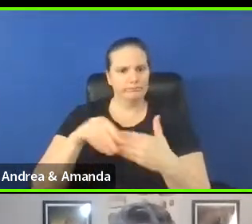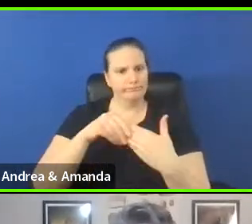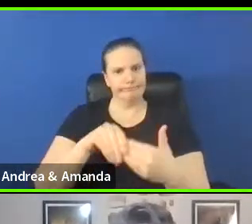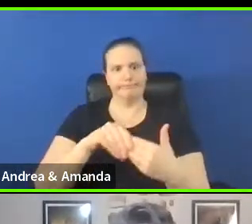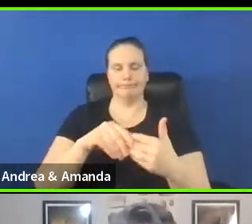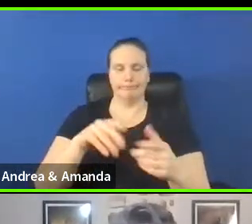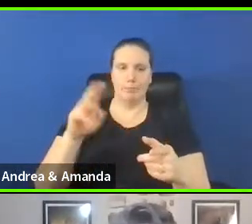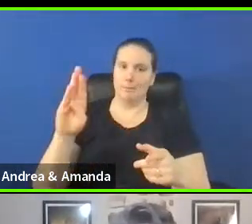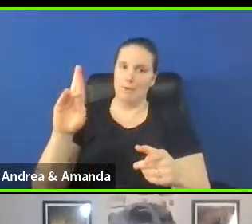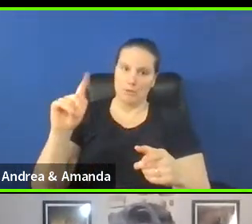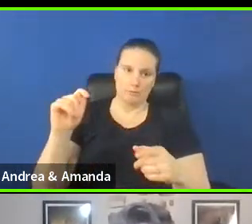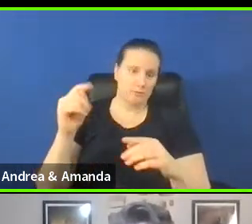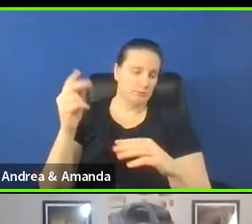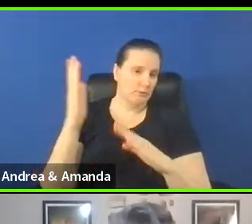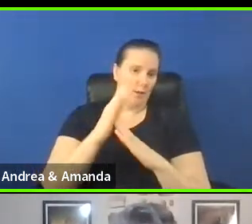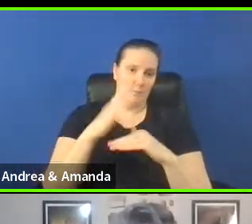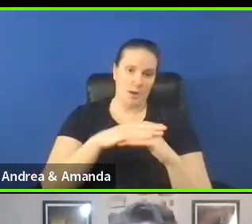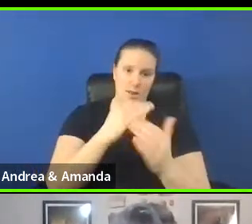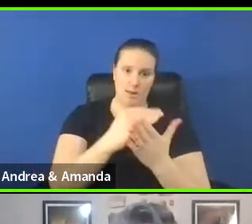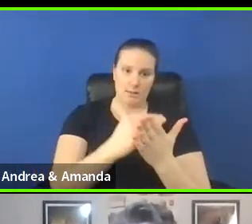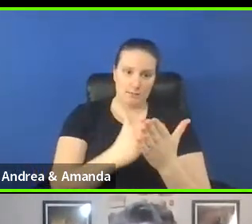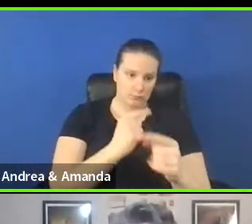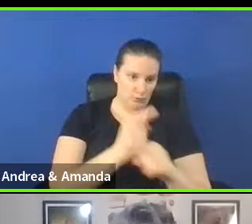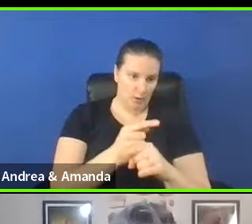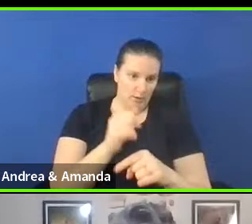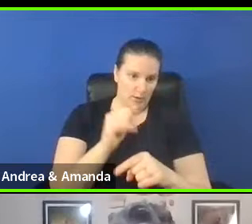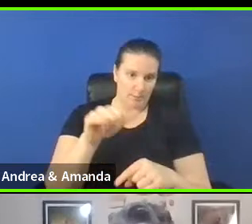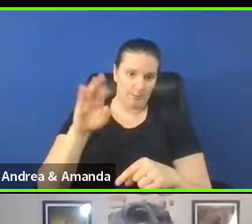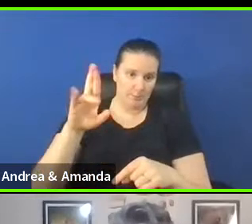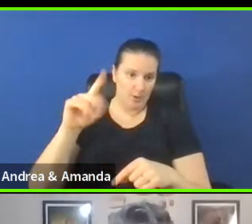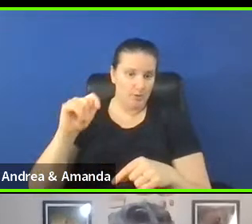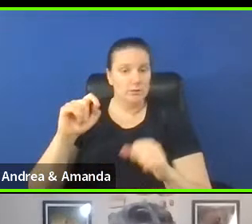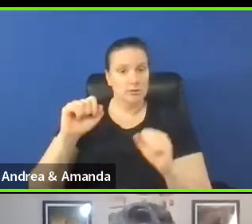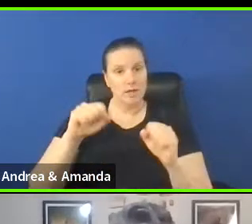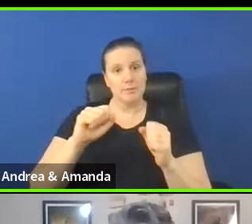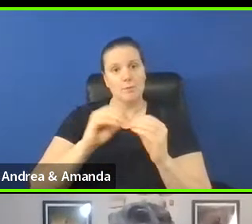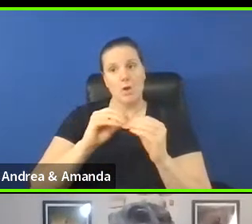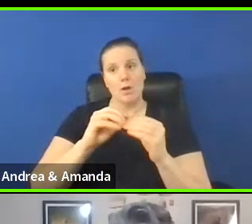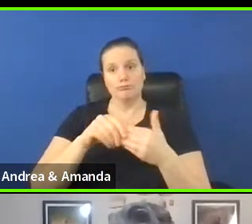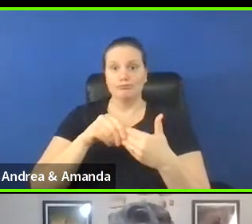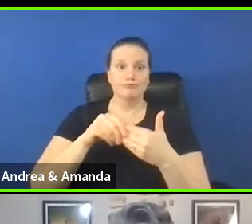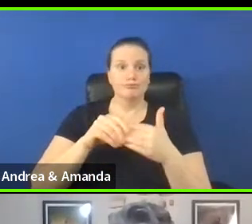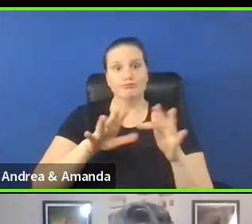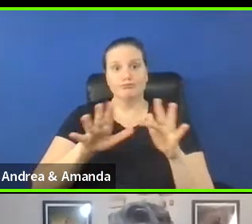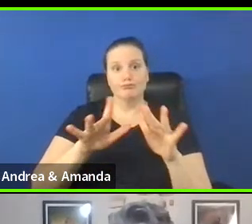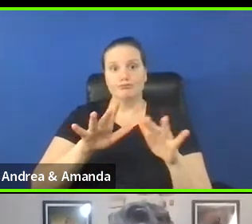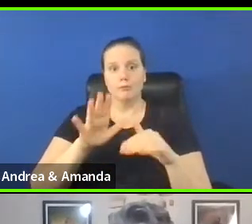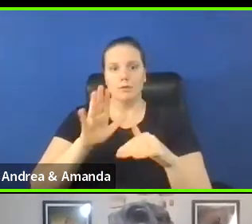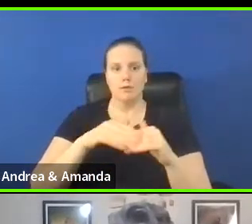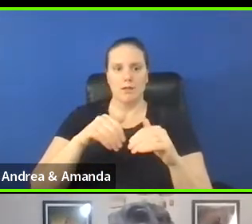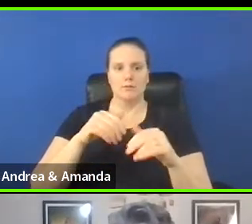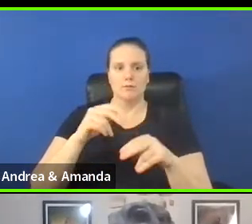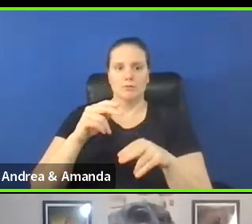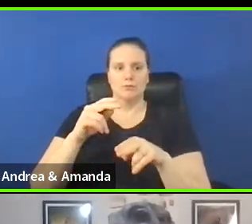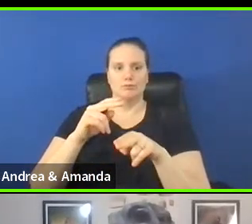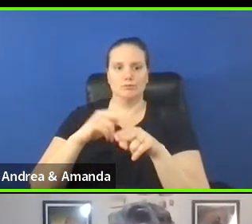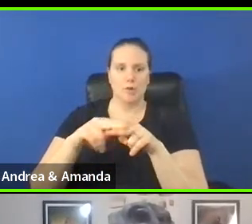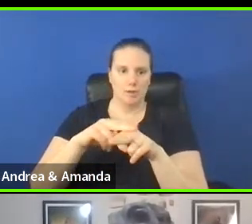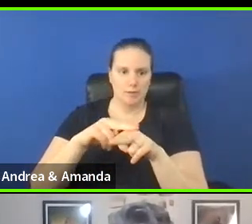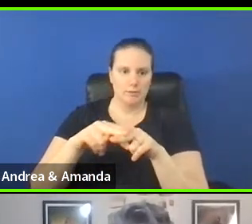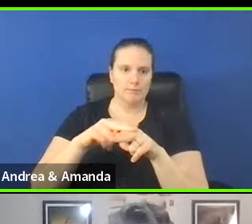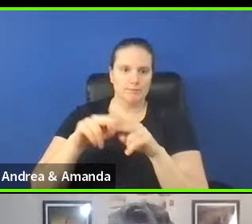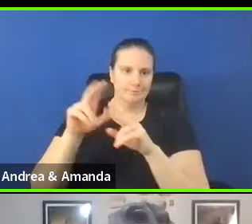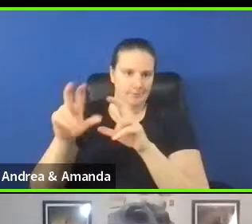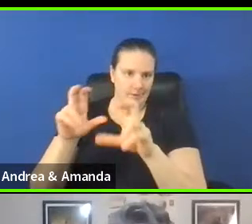is definitely high on the list. You're absolutely right that BRT is able to be more nimble than a rail